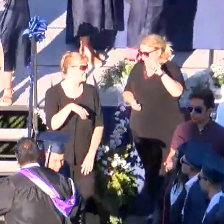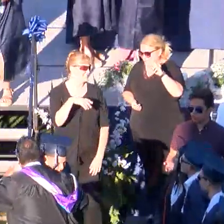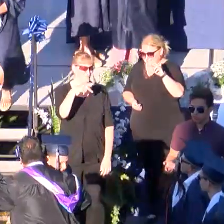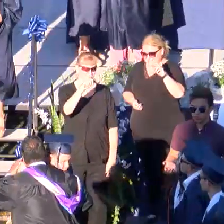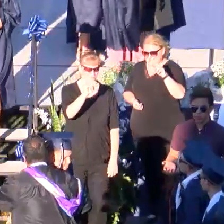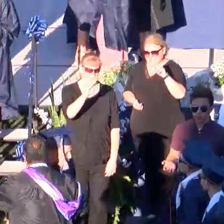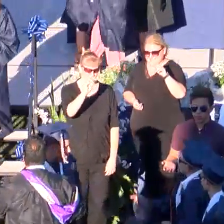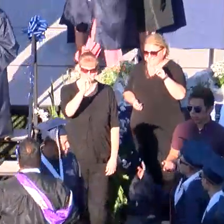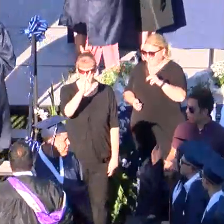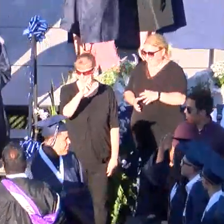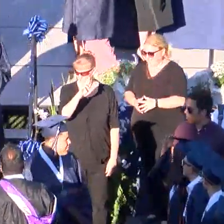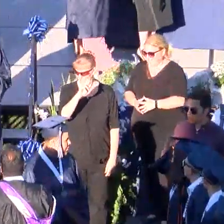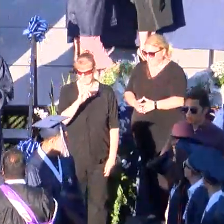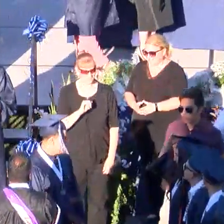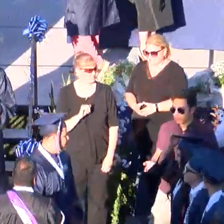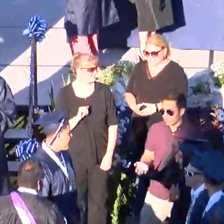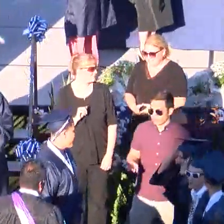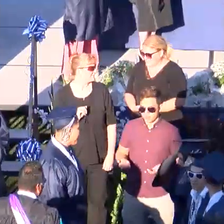Caroline Calloway.